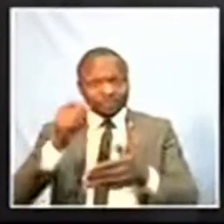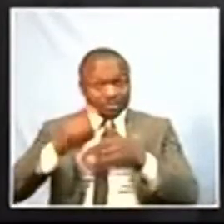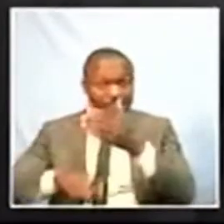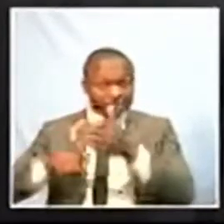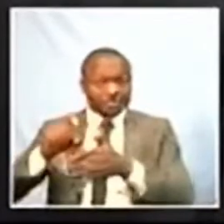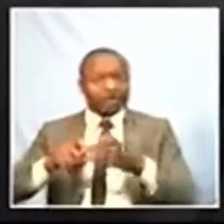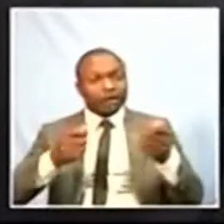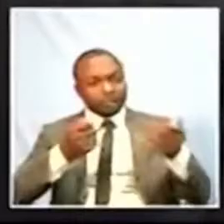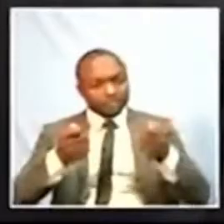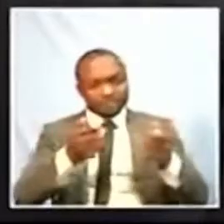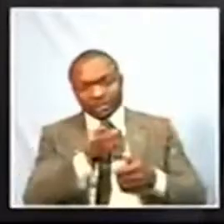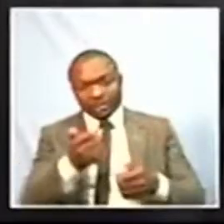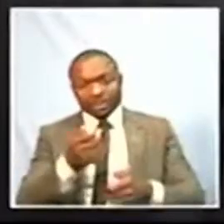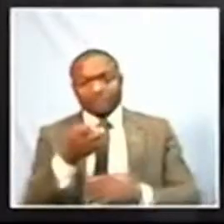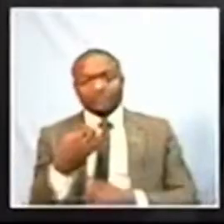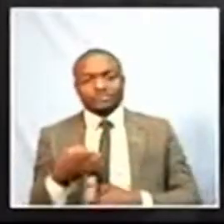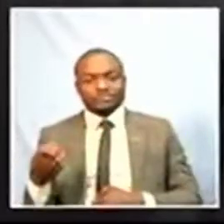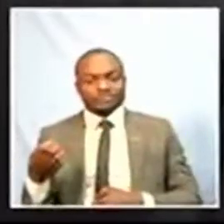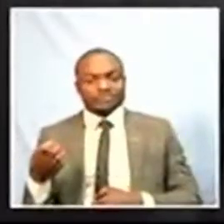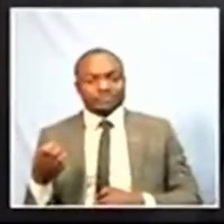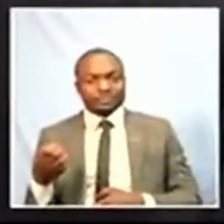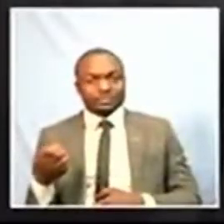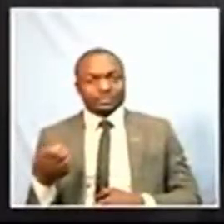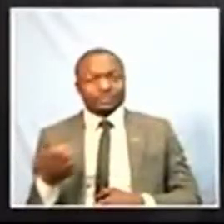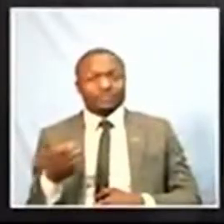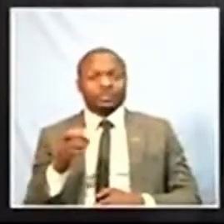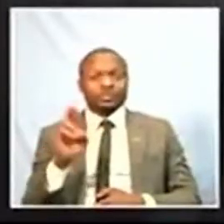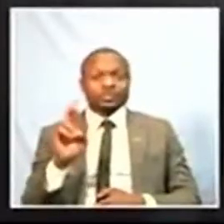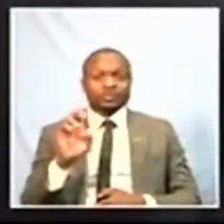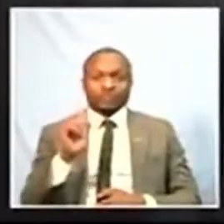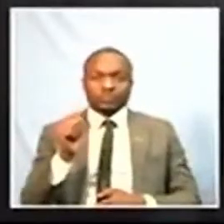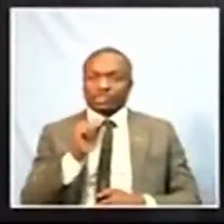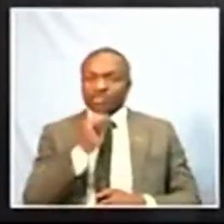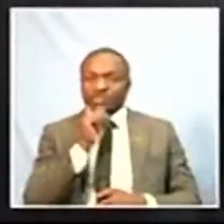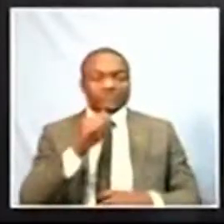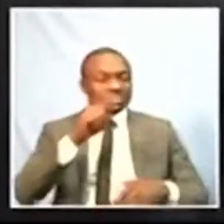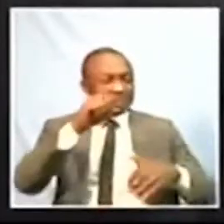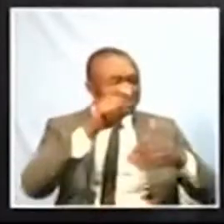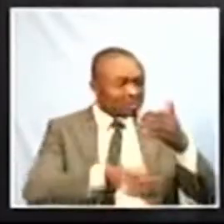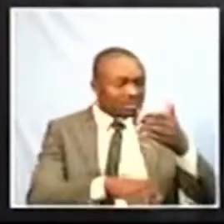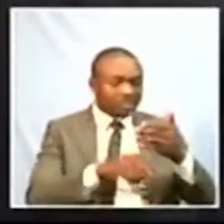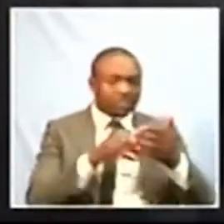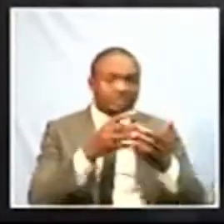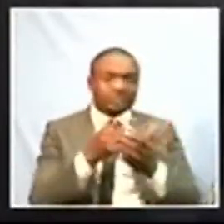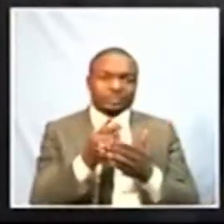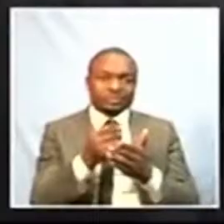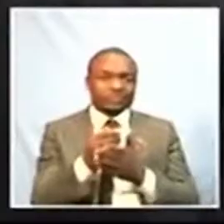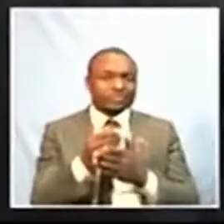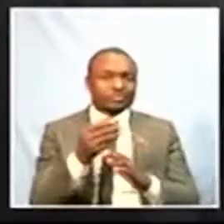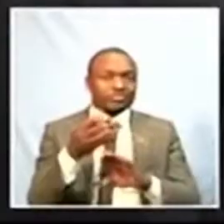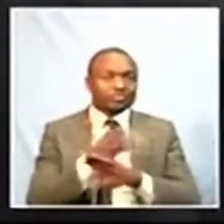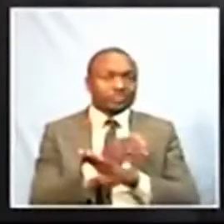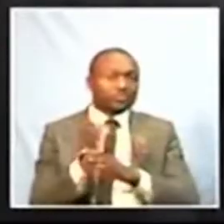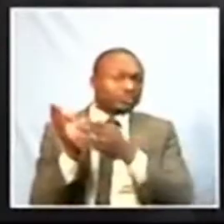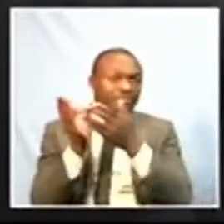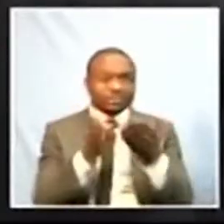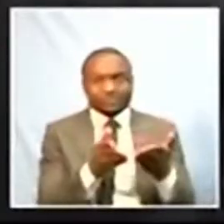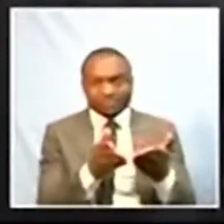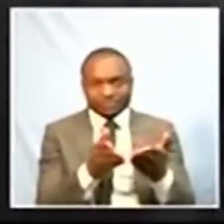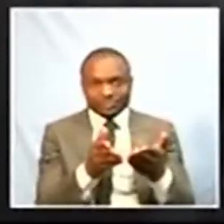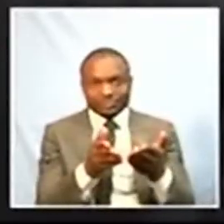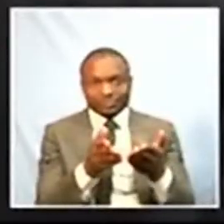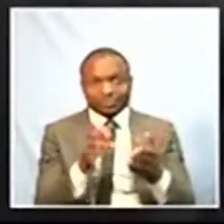vehicles and other equipment. When it comes to RIA, we never had a deduction at source. And as the question is coming from the